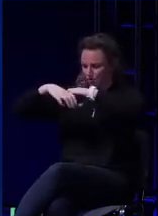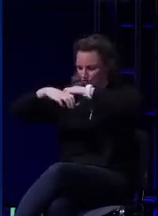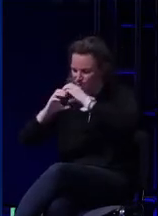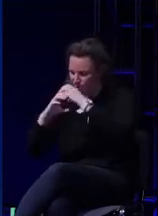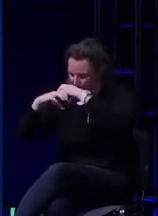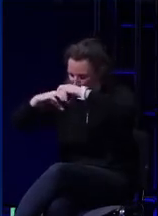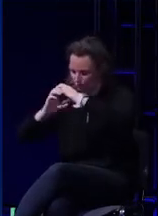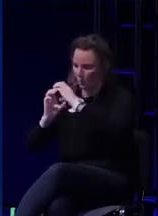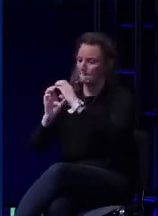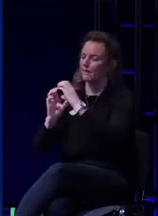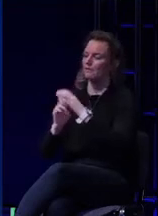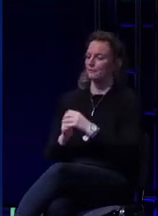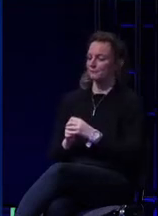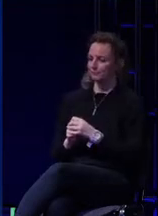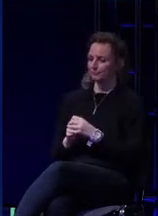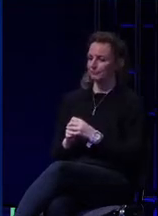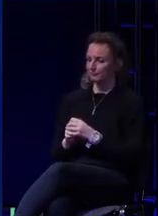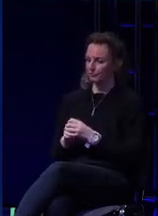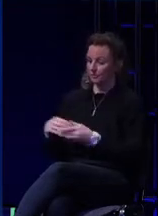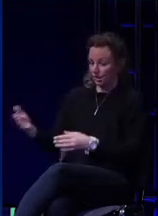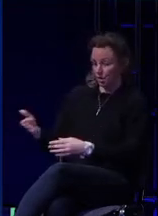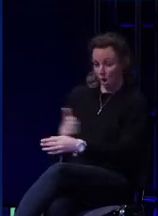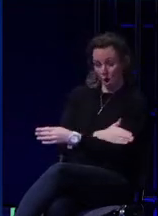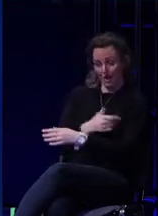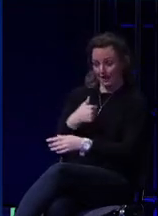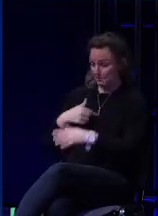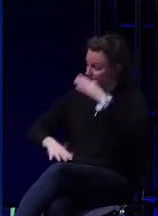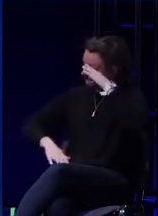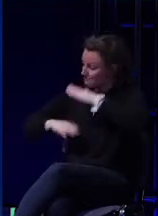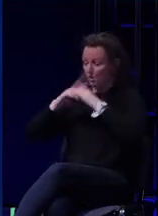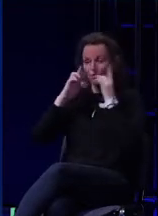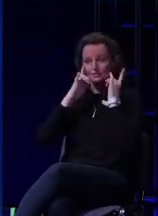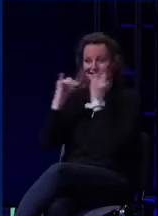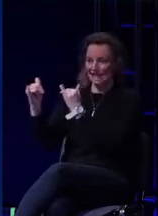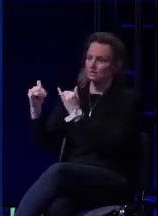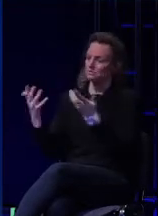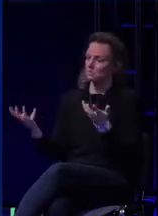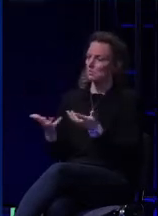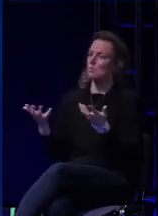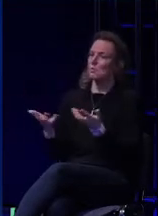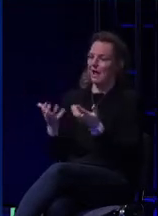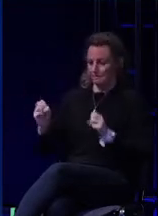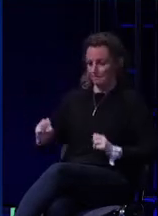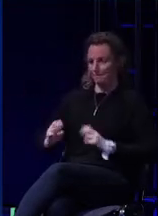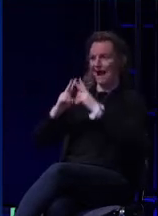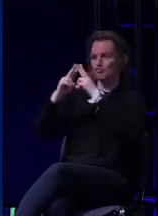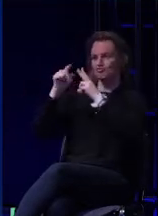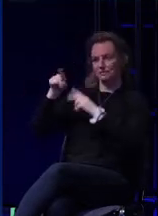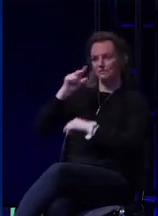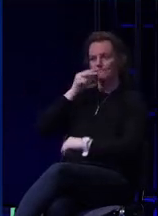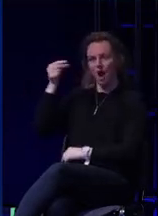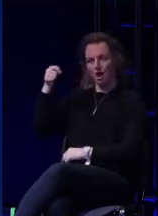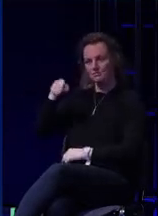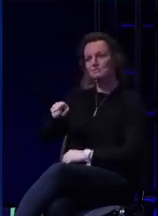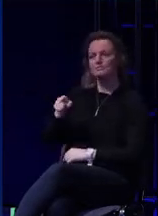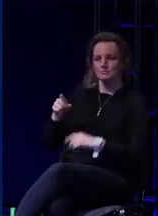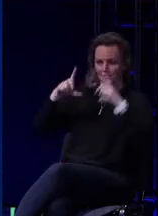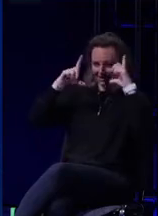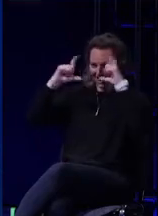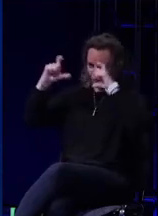again with Brian, quite early on, I did like a full test at the camera house in Paris,